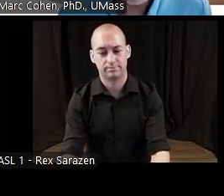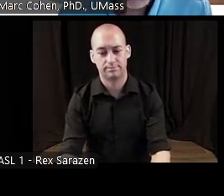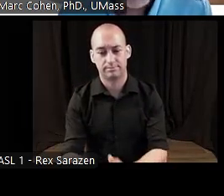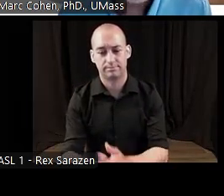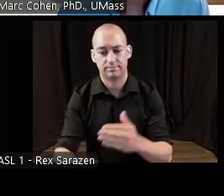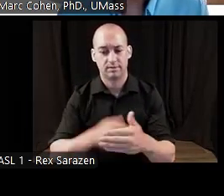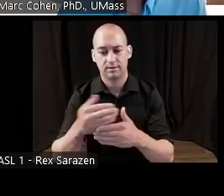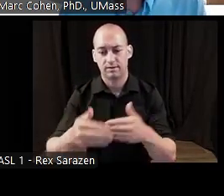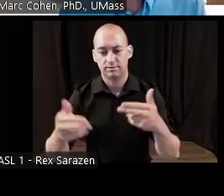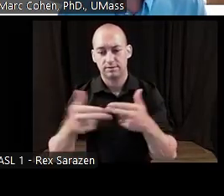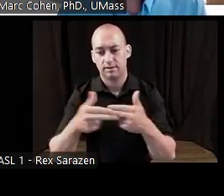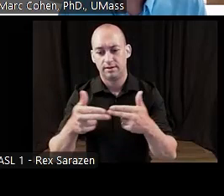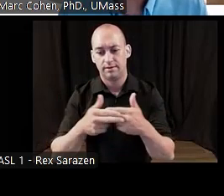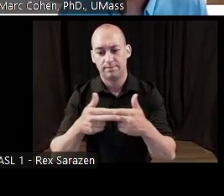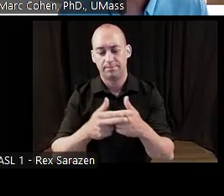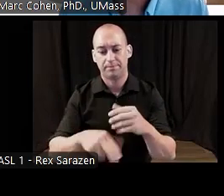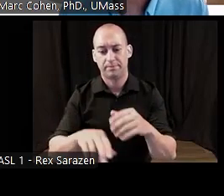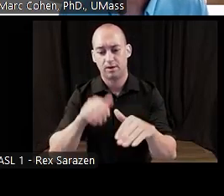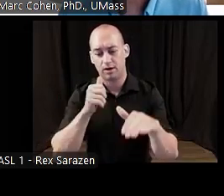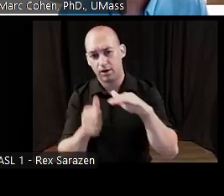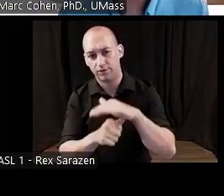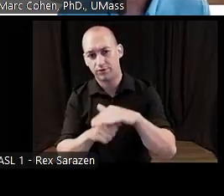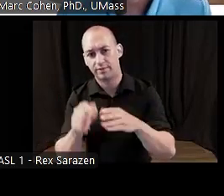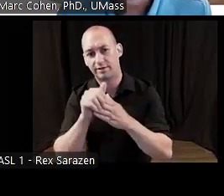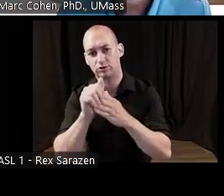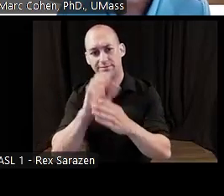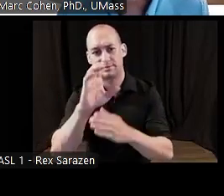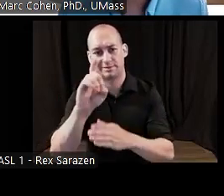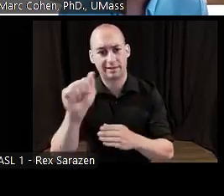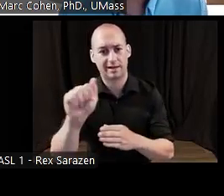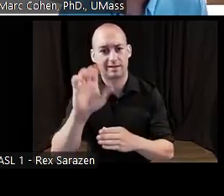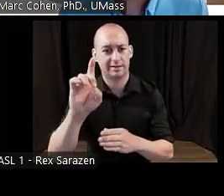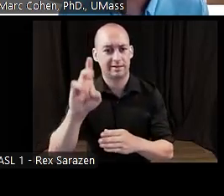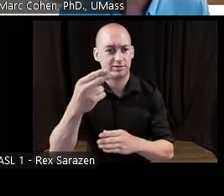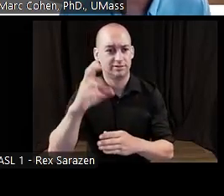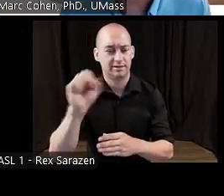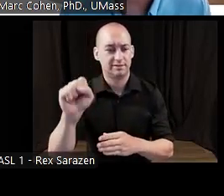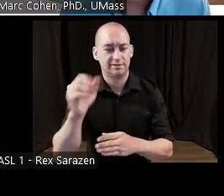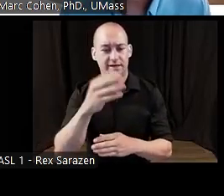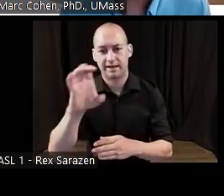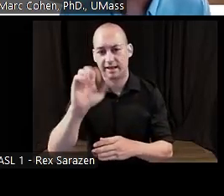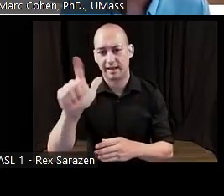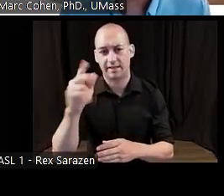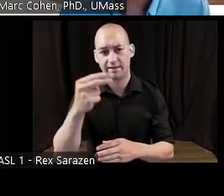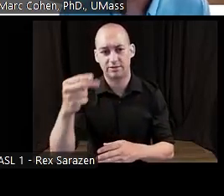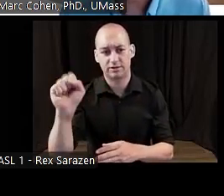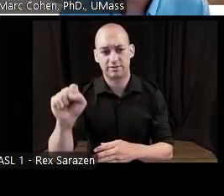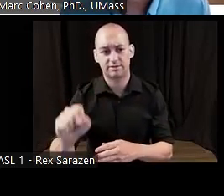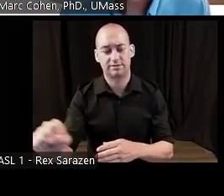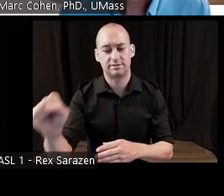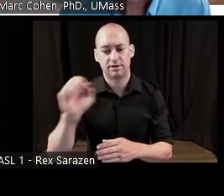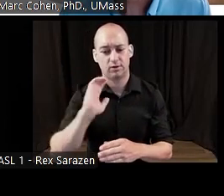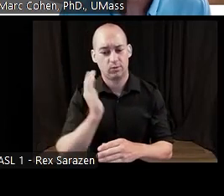So under the leadership of CDA, DHCS, and CalHHS, we're